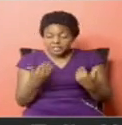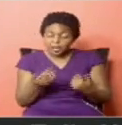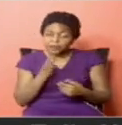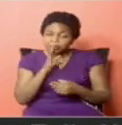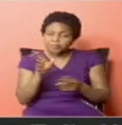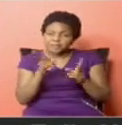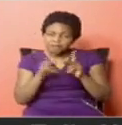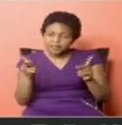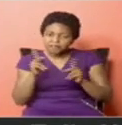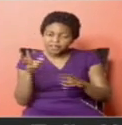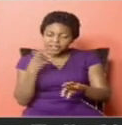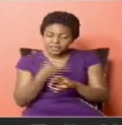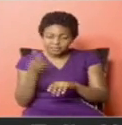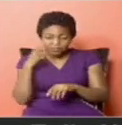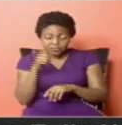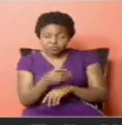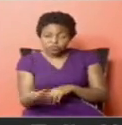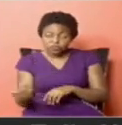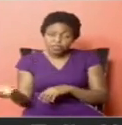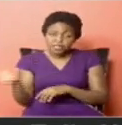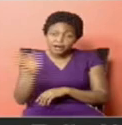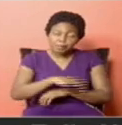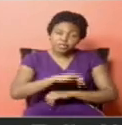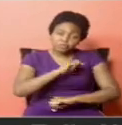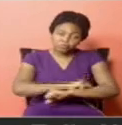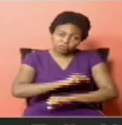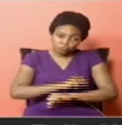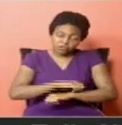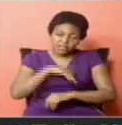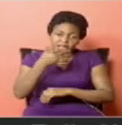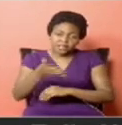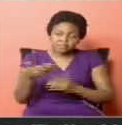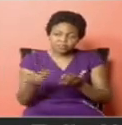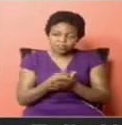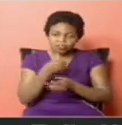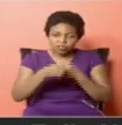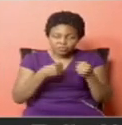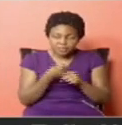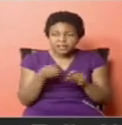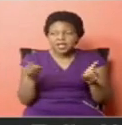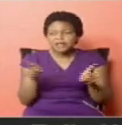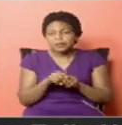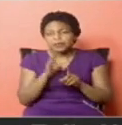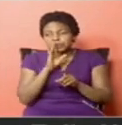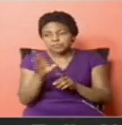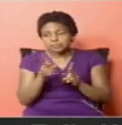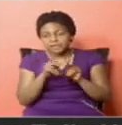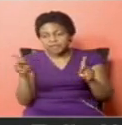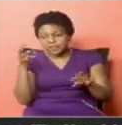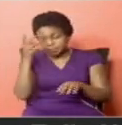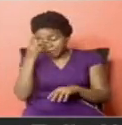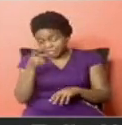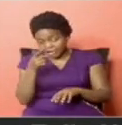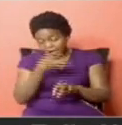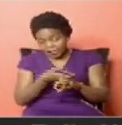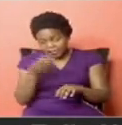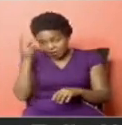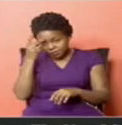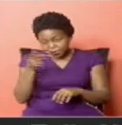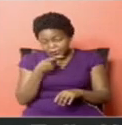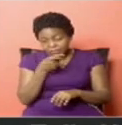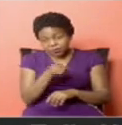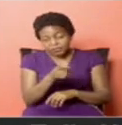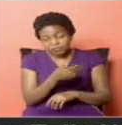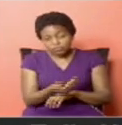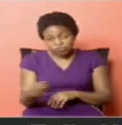difficult for them to return to school come the new year. It will also be very difficult for parents of these children, many